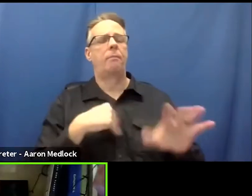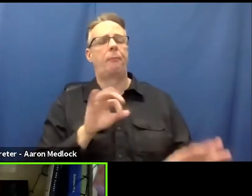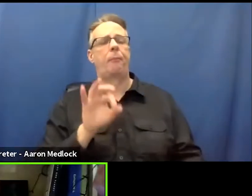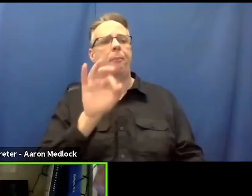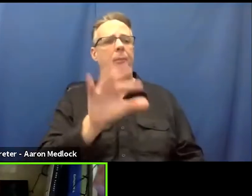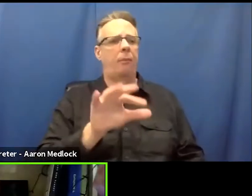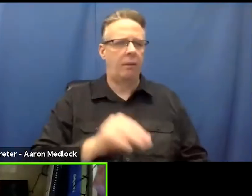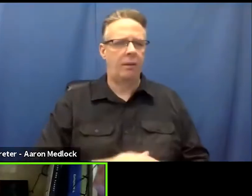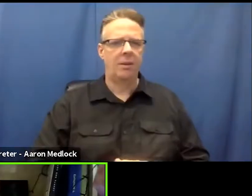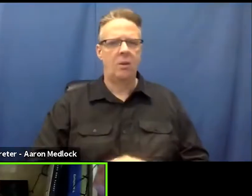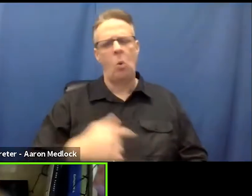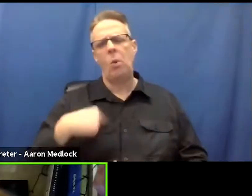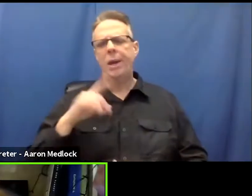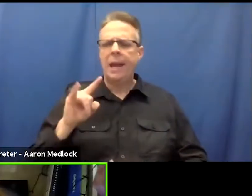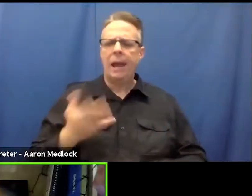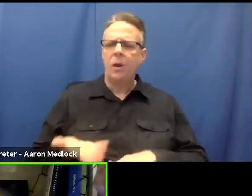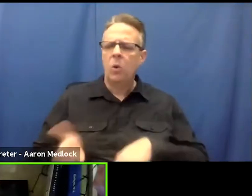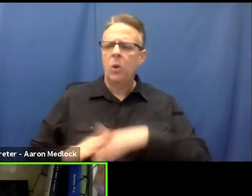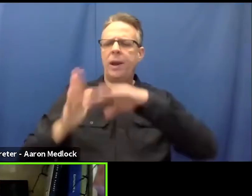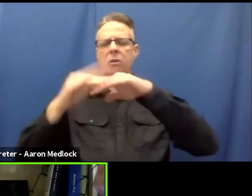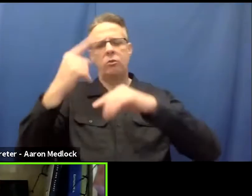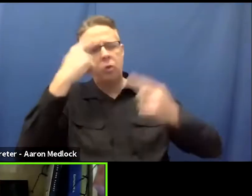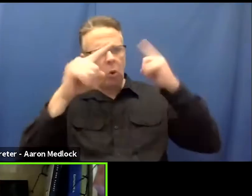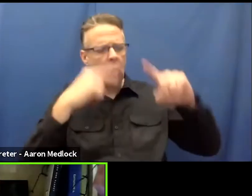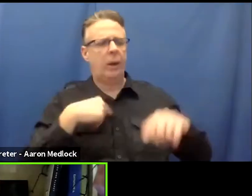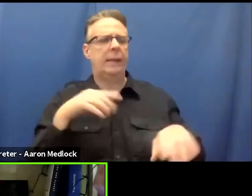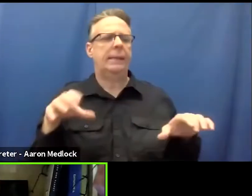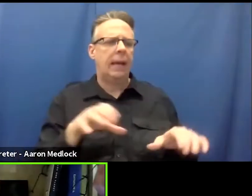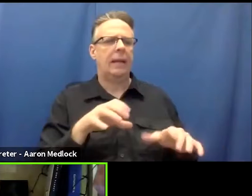we've increased this thing or that thing.